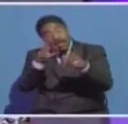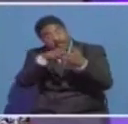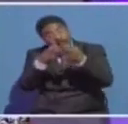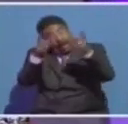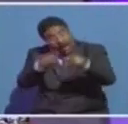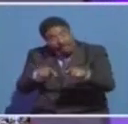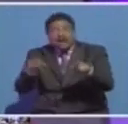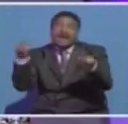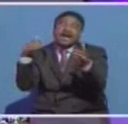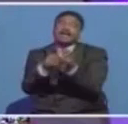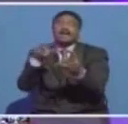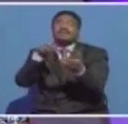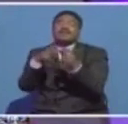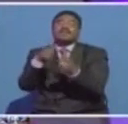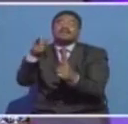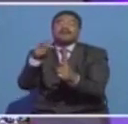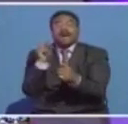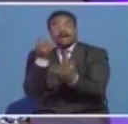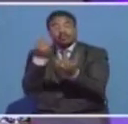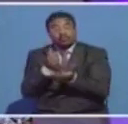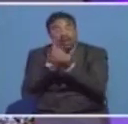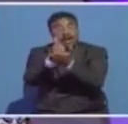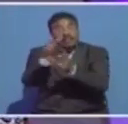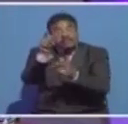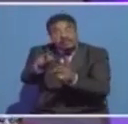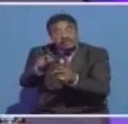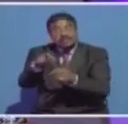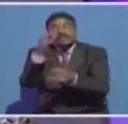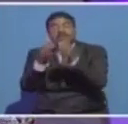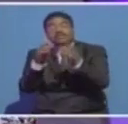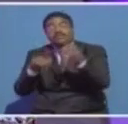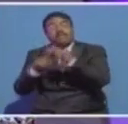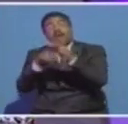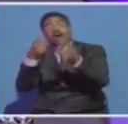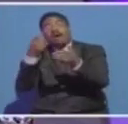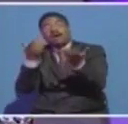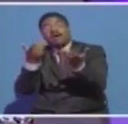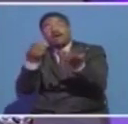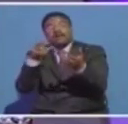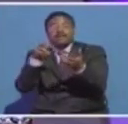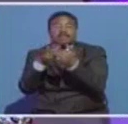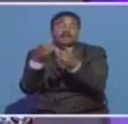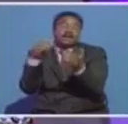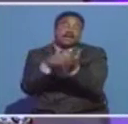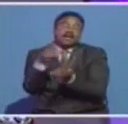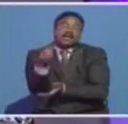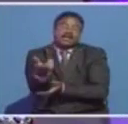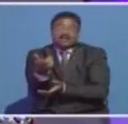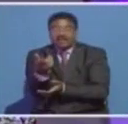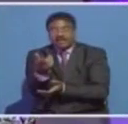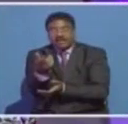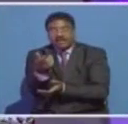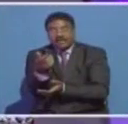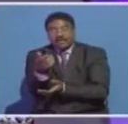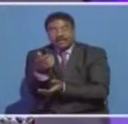of the House. We are targeting people, we are firing people, we are not addressing the question of unemployment. I think everybody has to